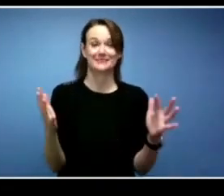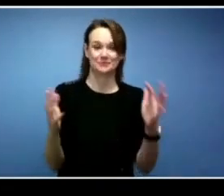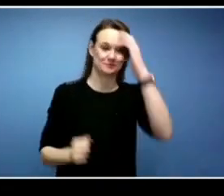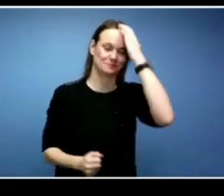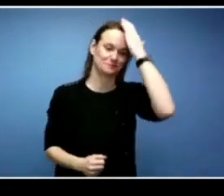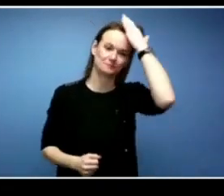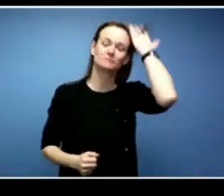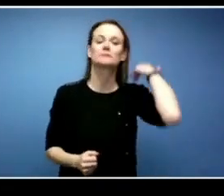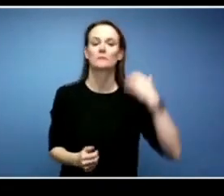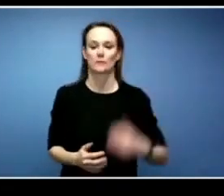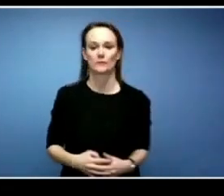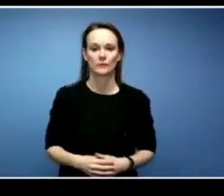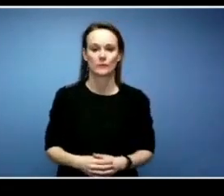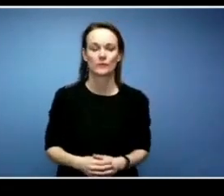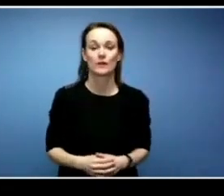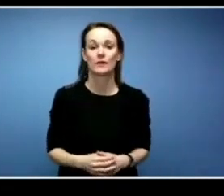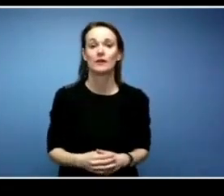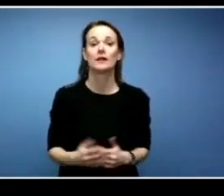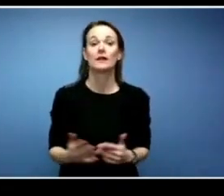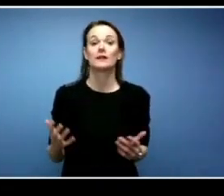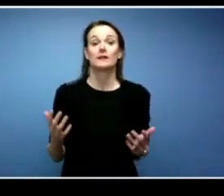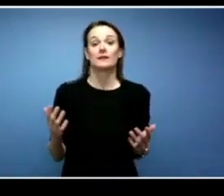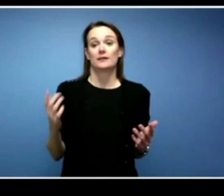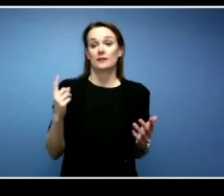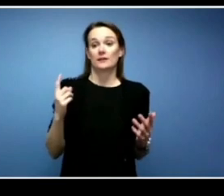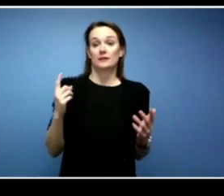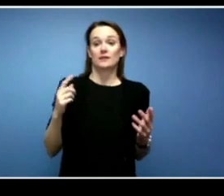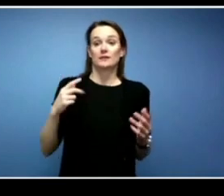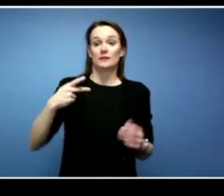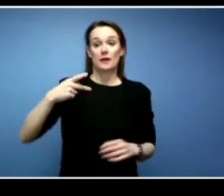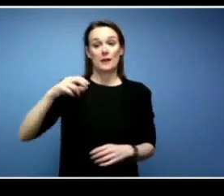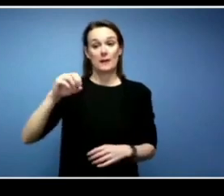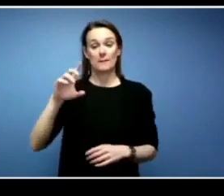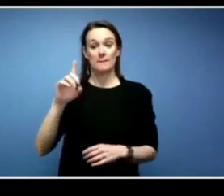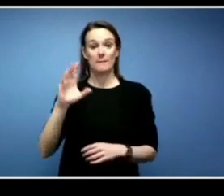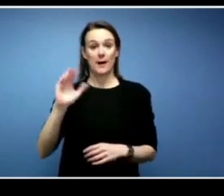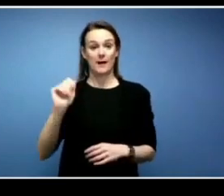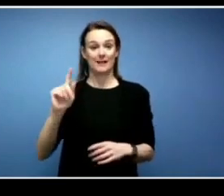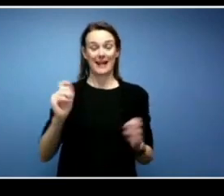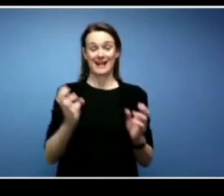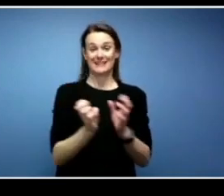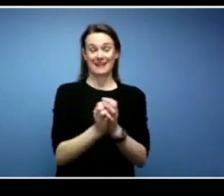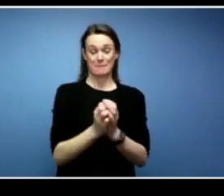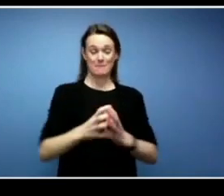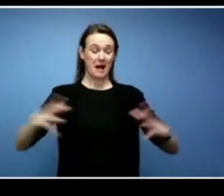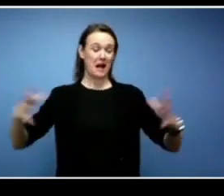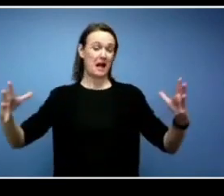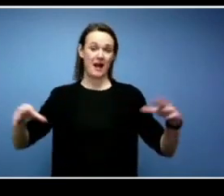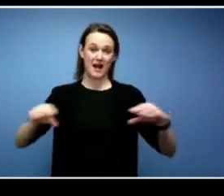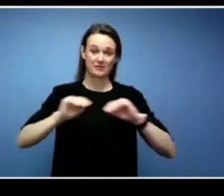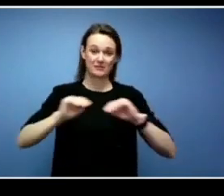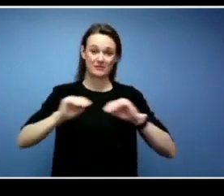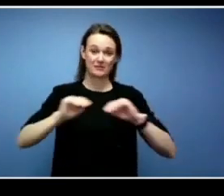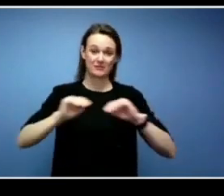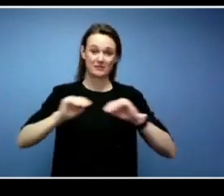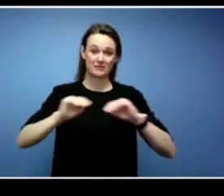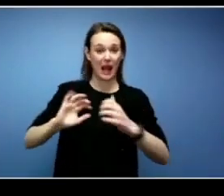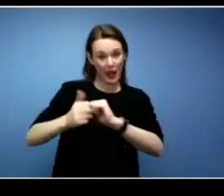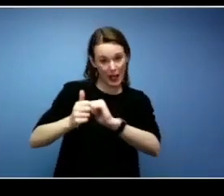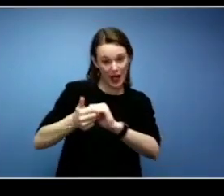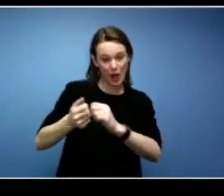So yes, the biggest hurdle for me, two things. One would be